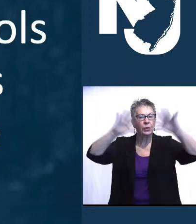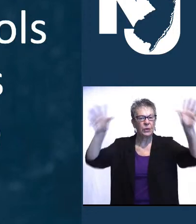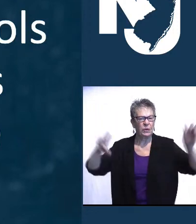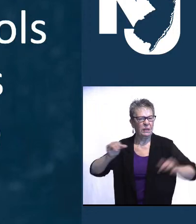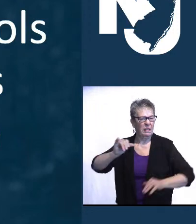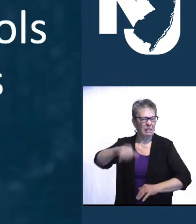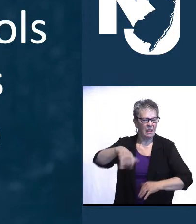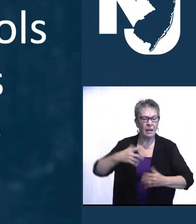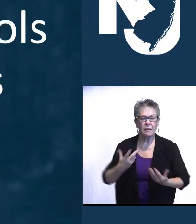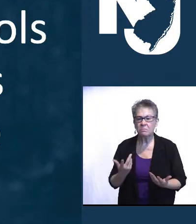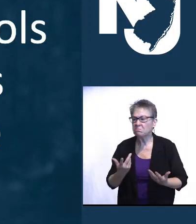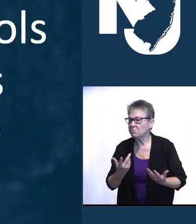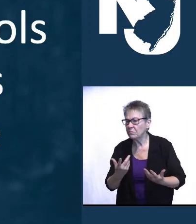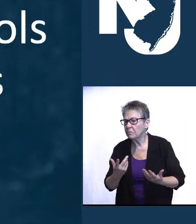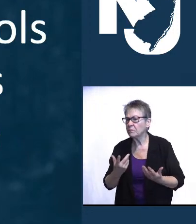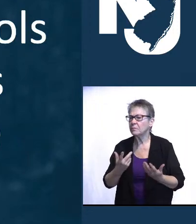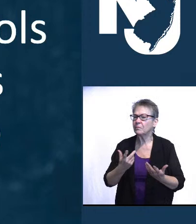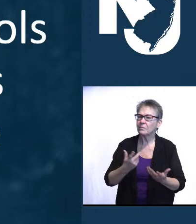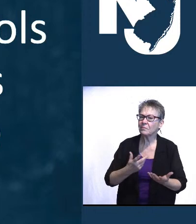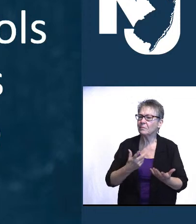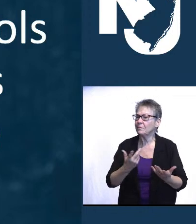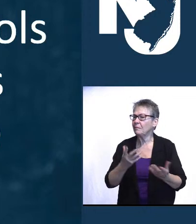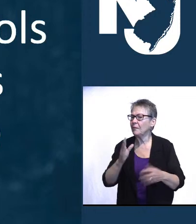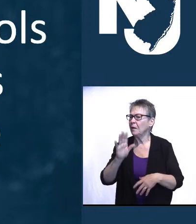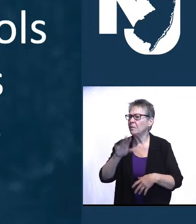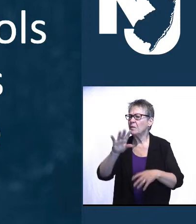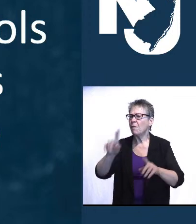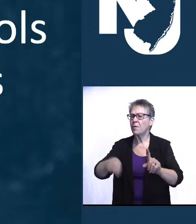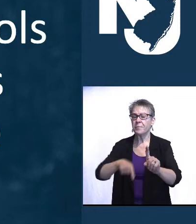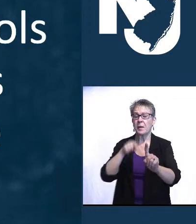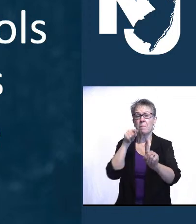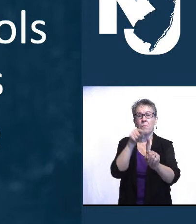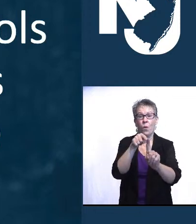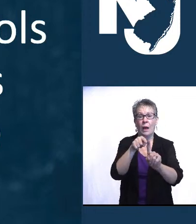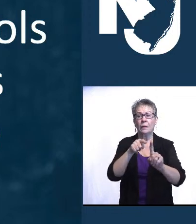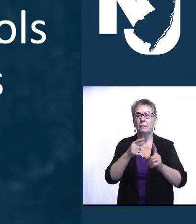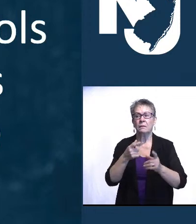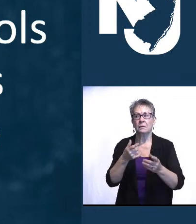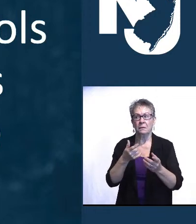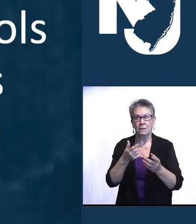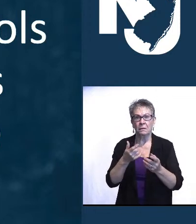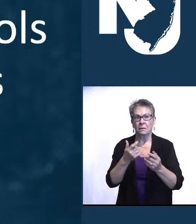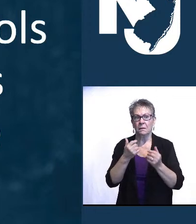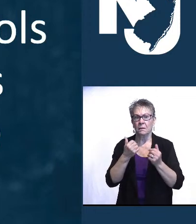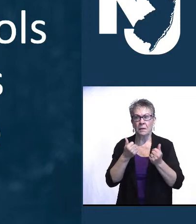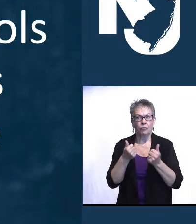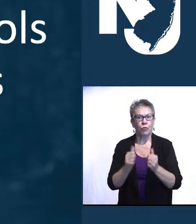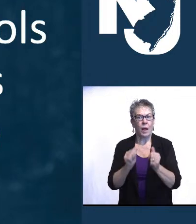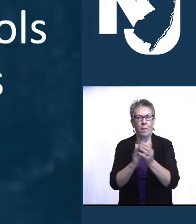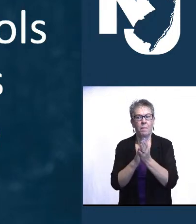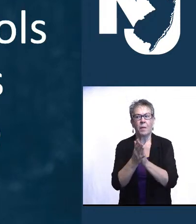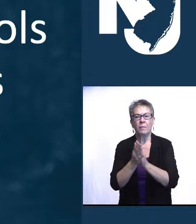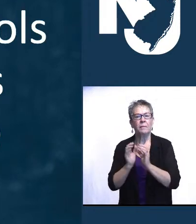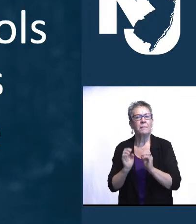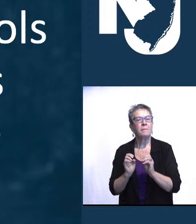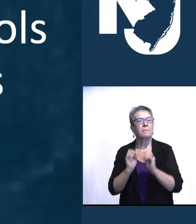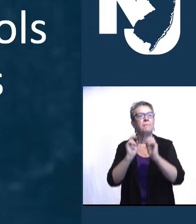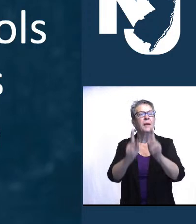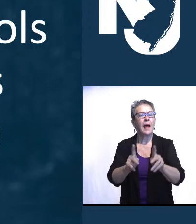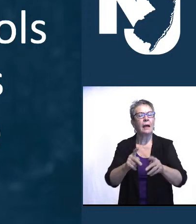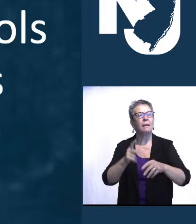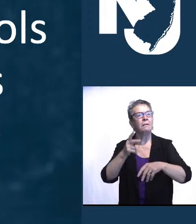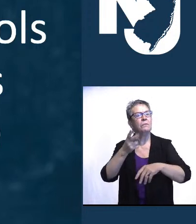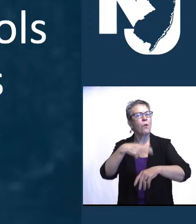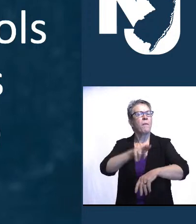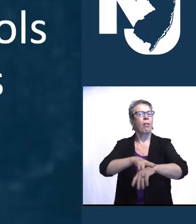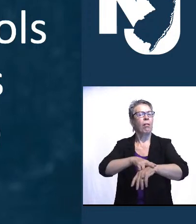step back to normalcy for our kids. As I mentioned last week, I had the honor of being with Arkansas Governor